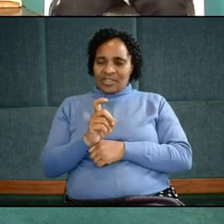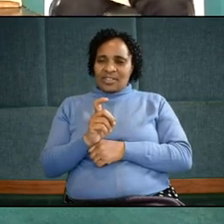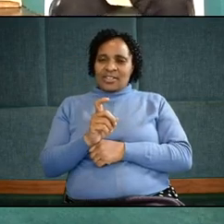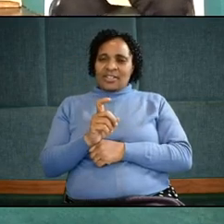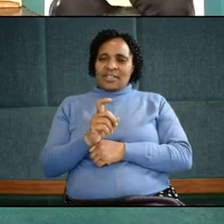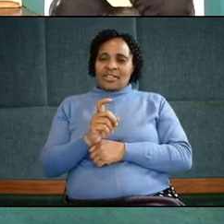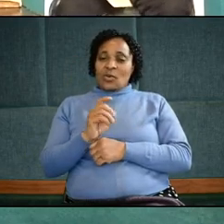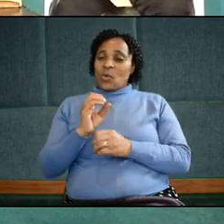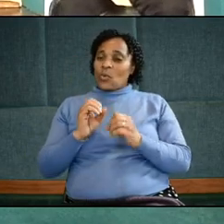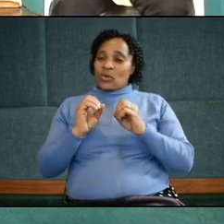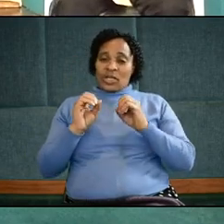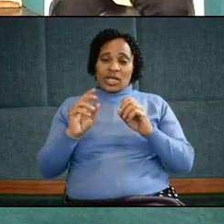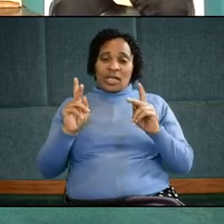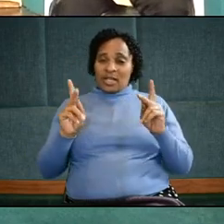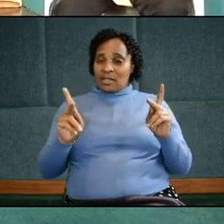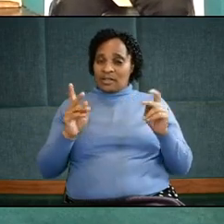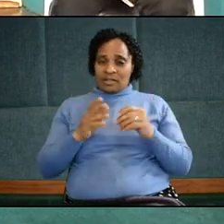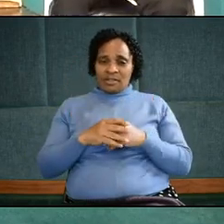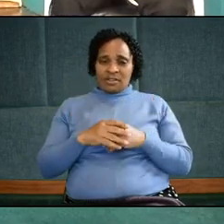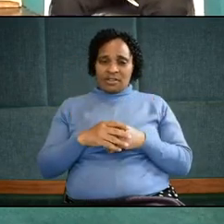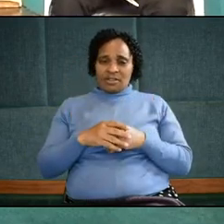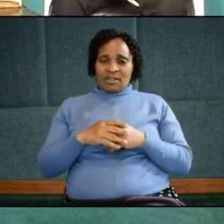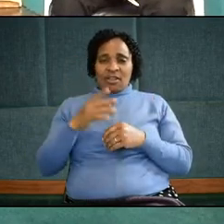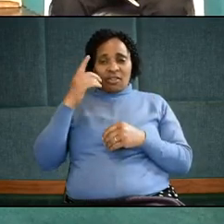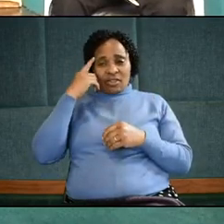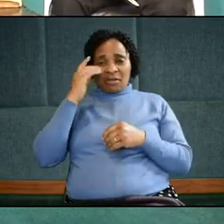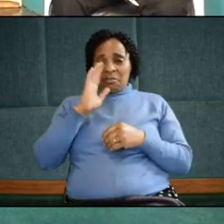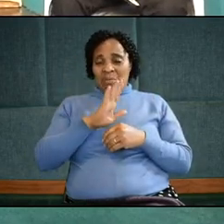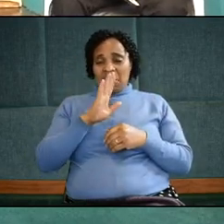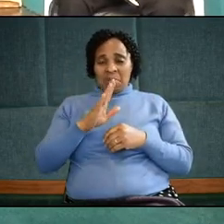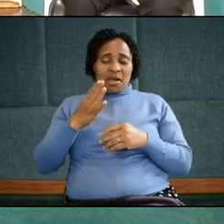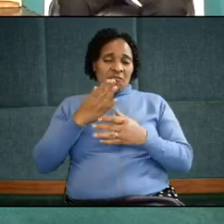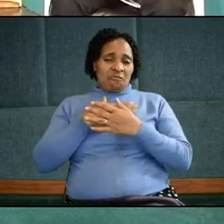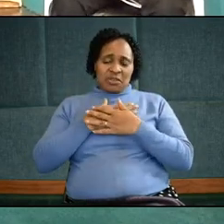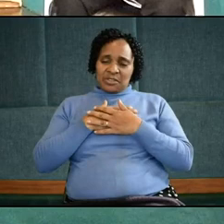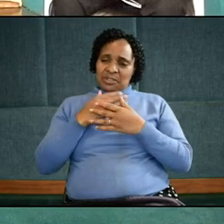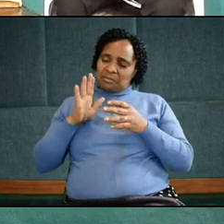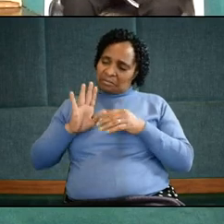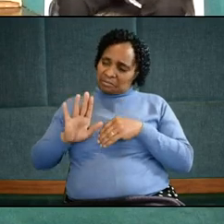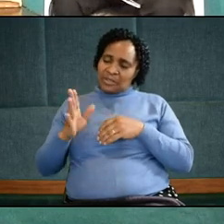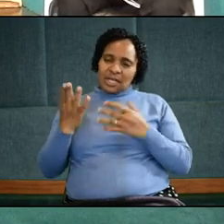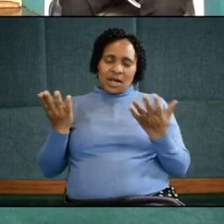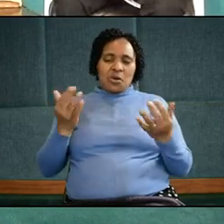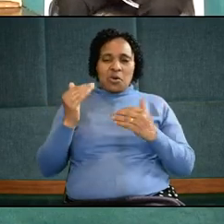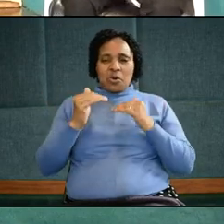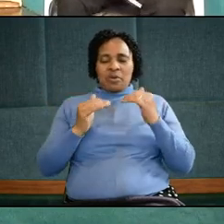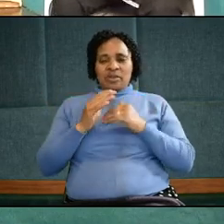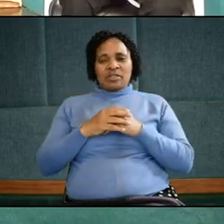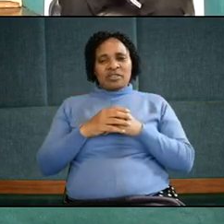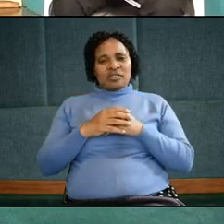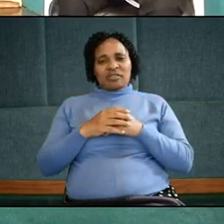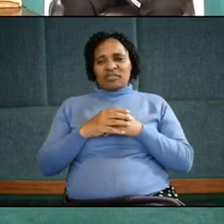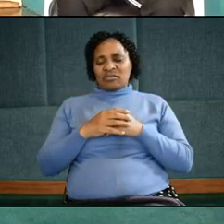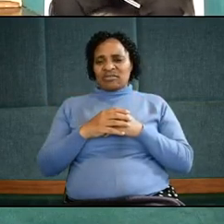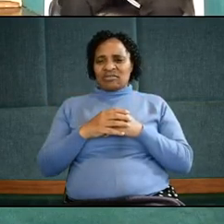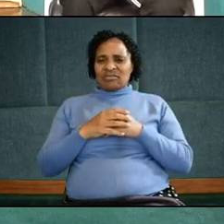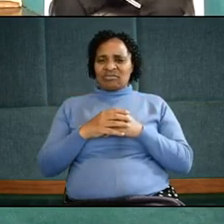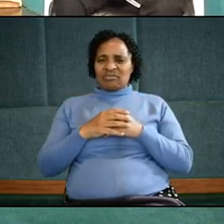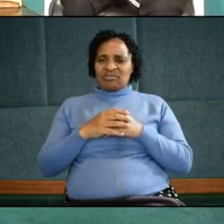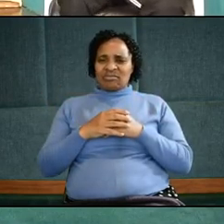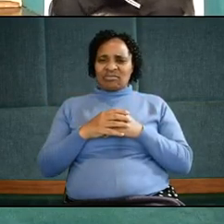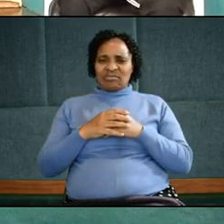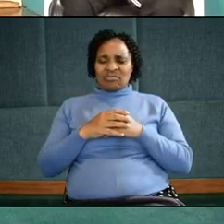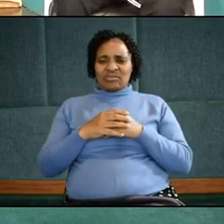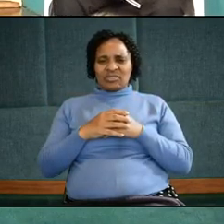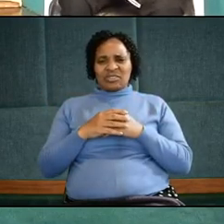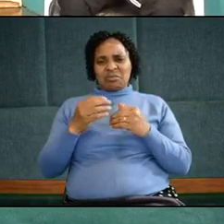question. Okay. What do you think your friends? Right now you're answering as your friends, not as yourself. Yes, as your friends. I would say that put me